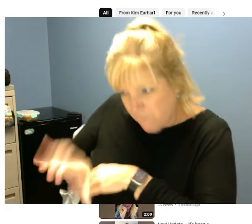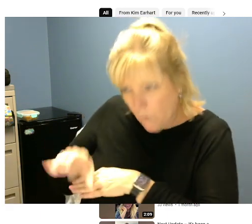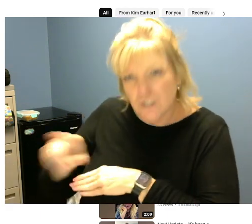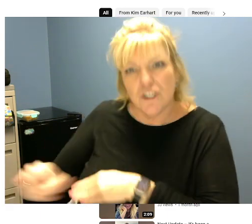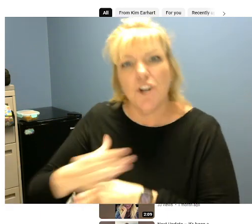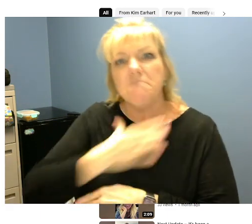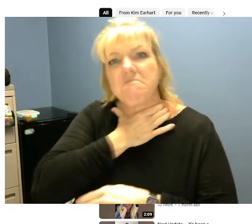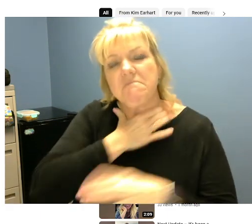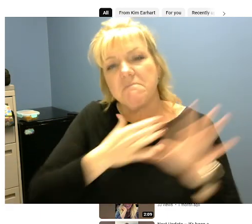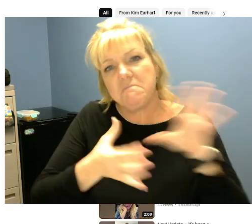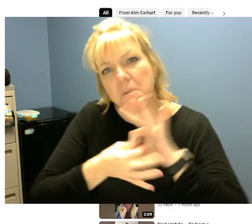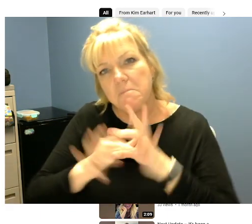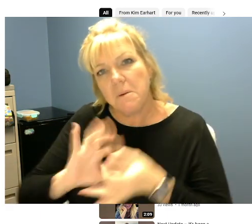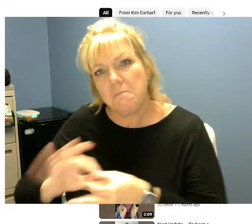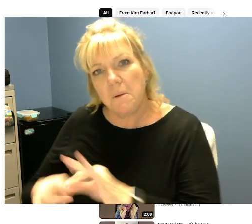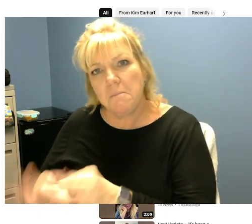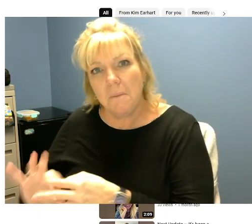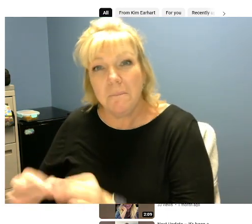for 4 years.